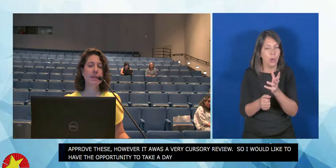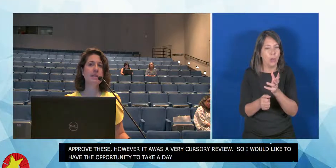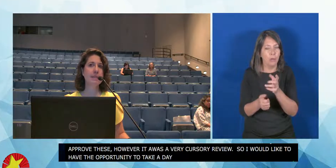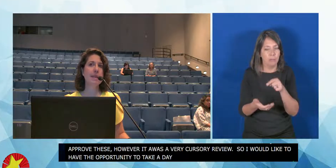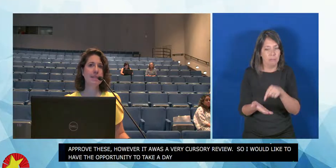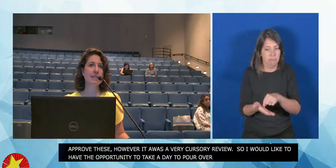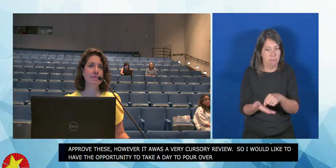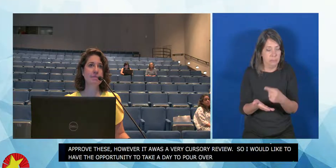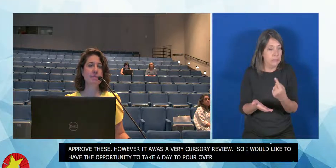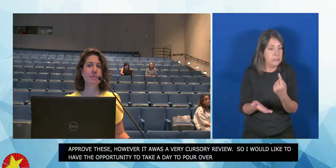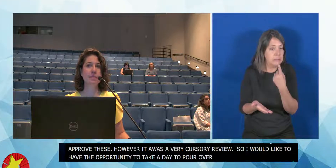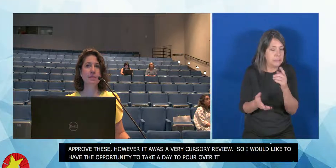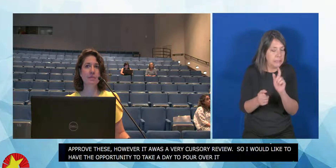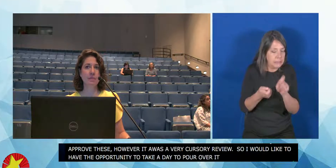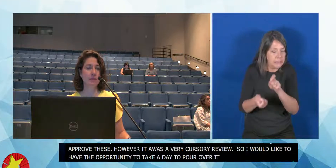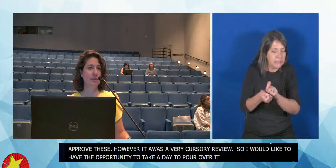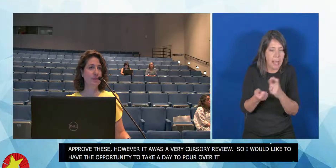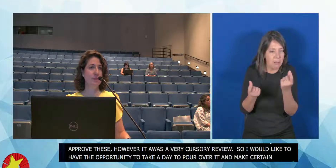But yes.